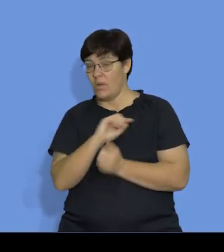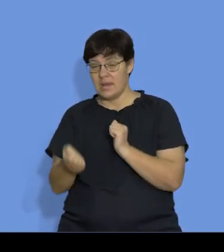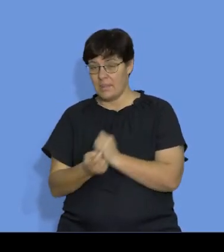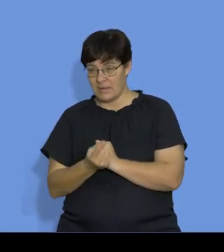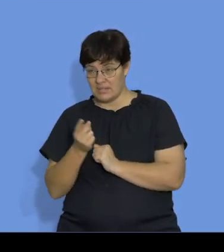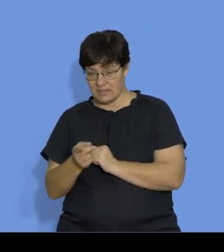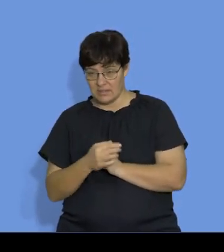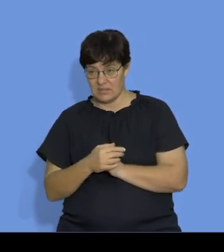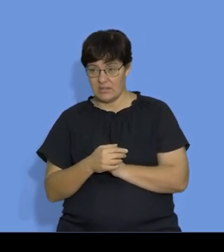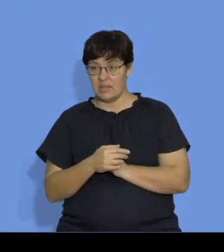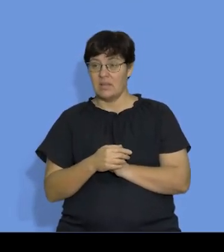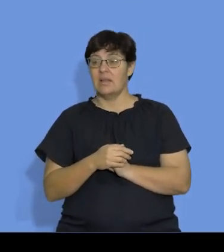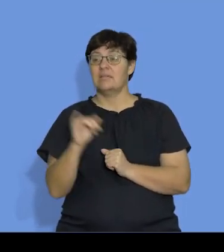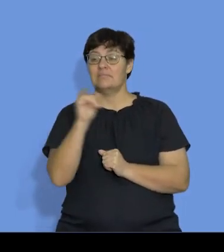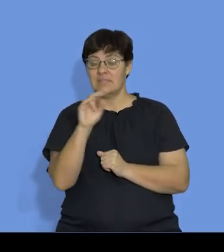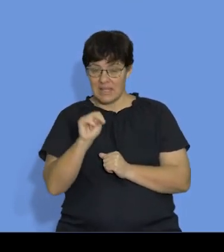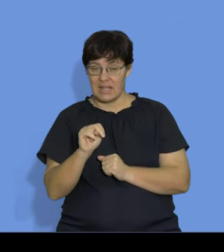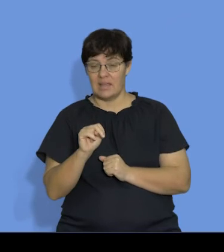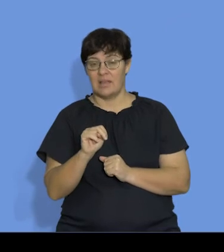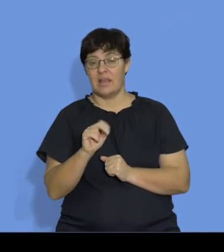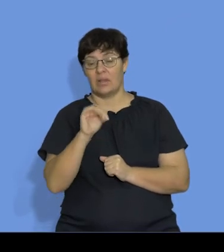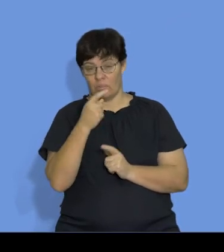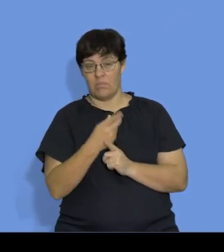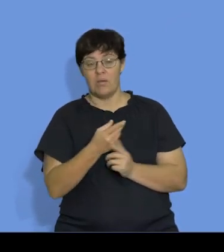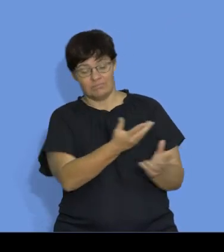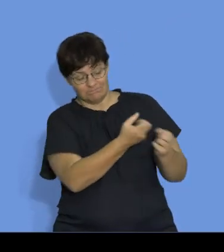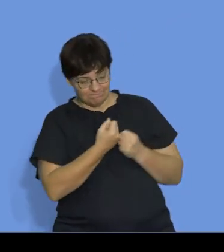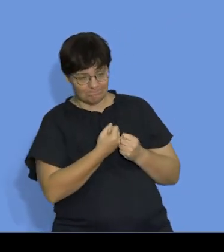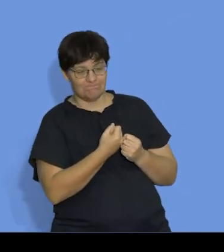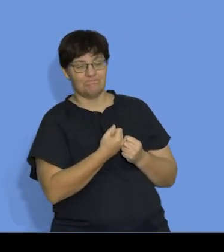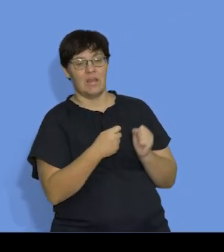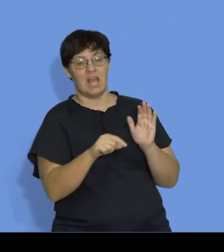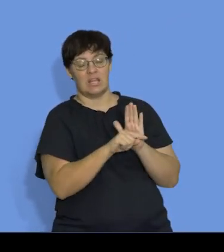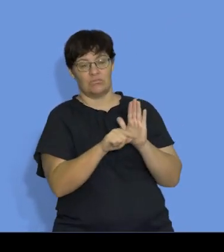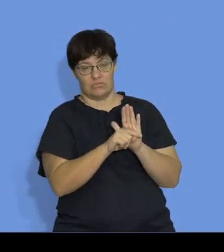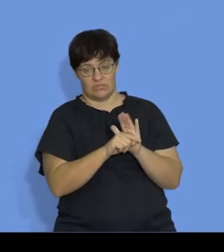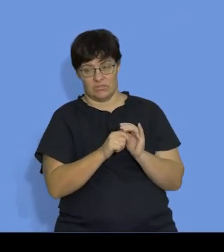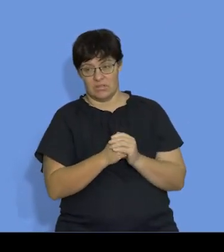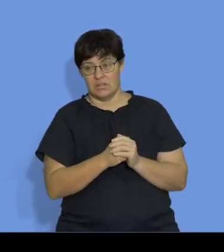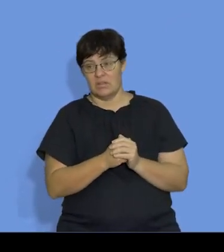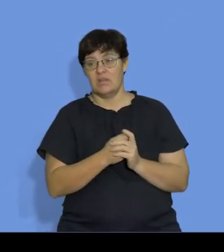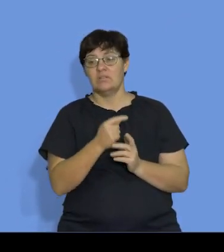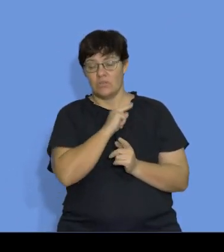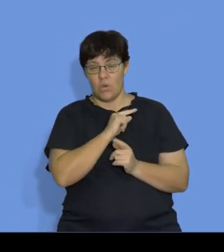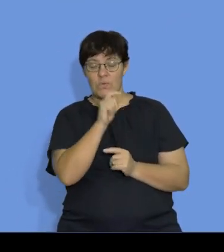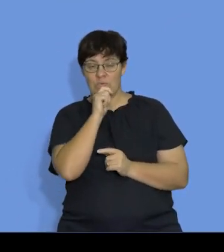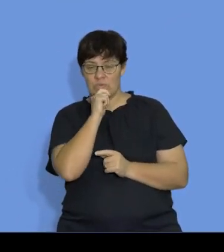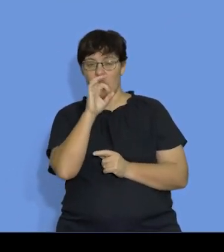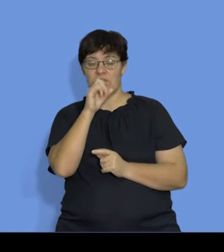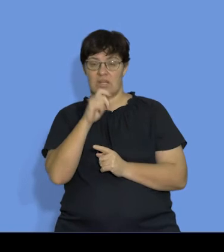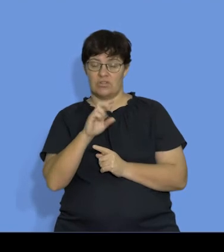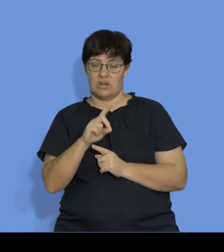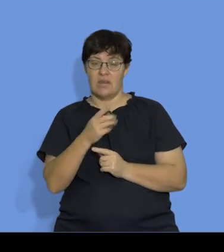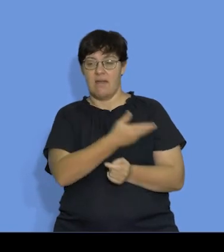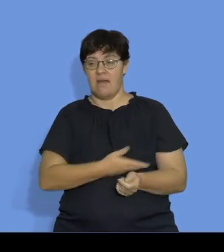atoms? Zinc atoms were involved in the loss of electrons, which can be represented using the oxidation half